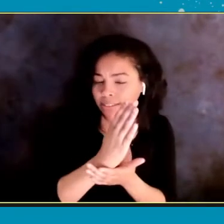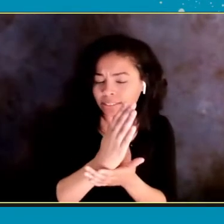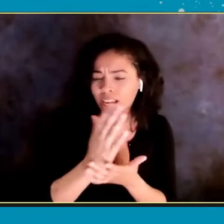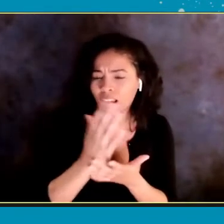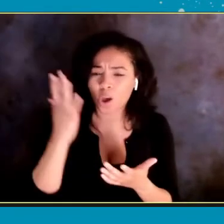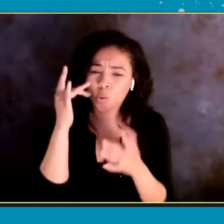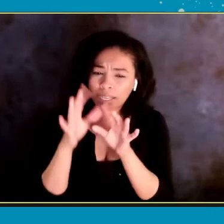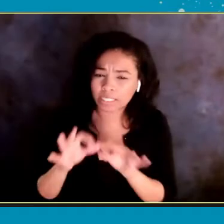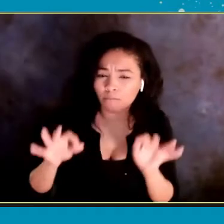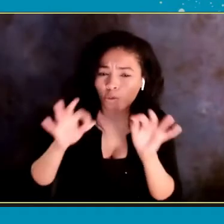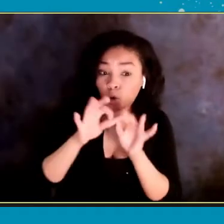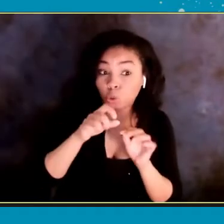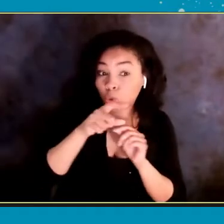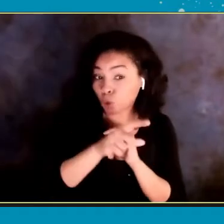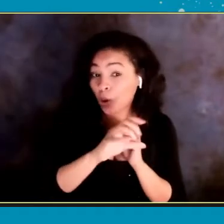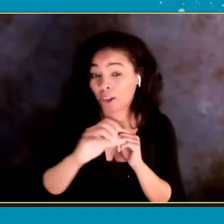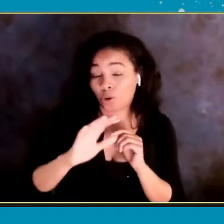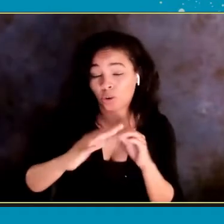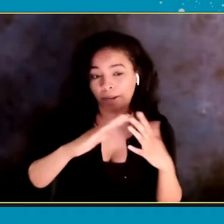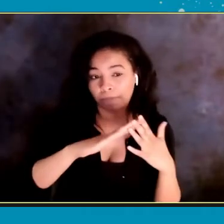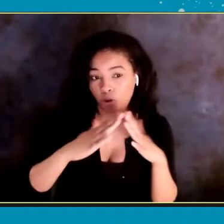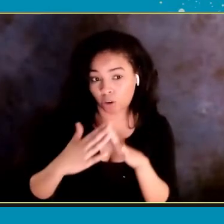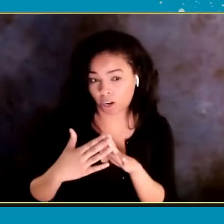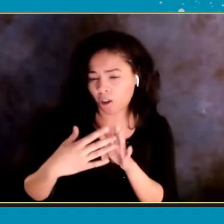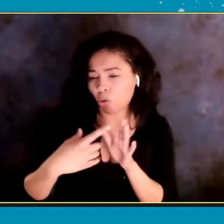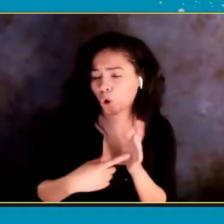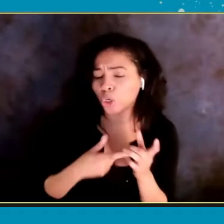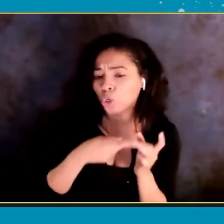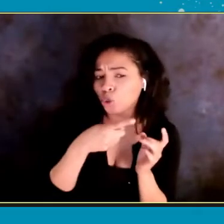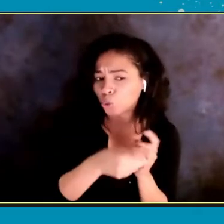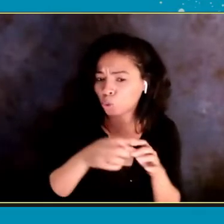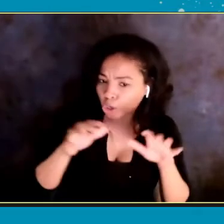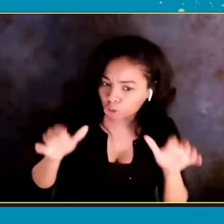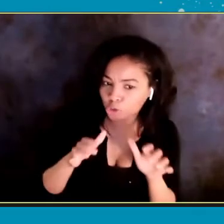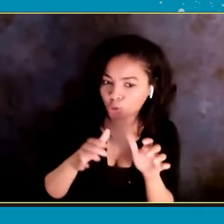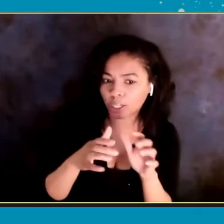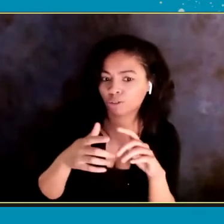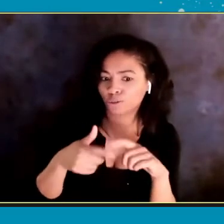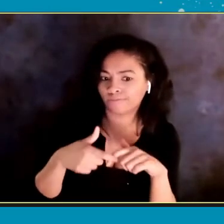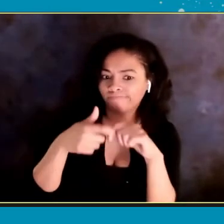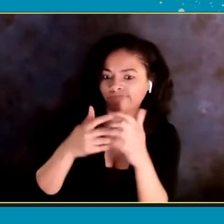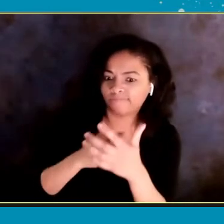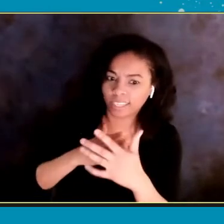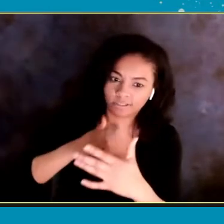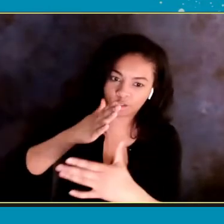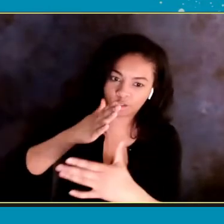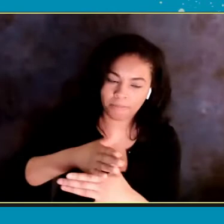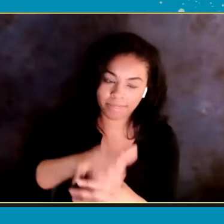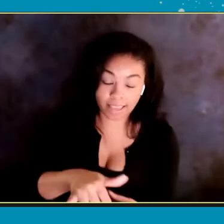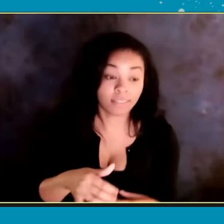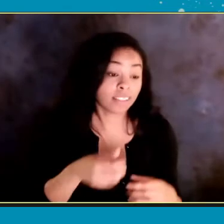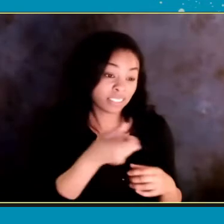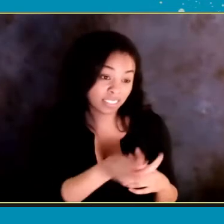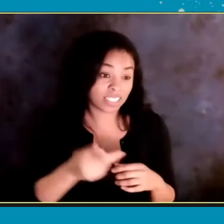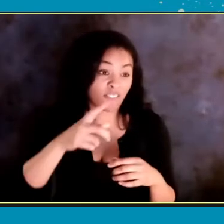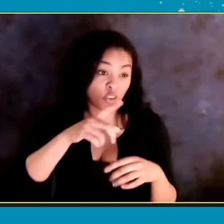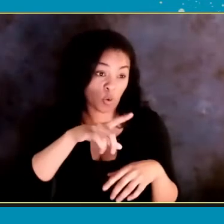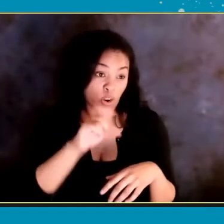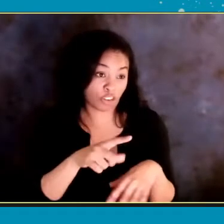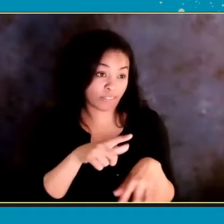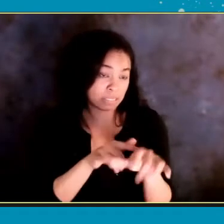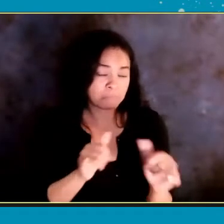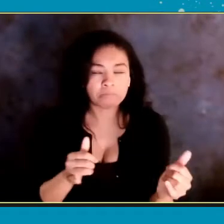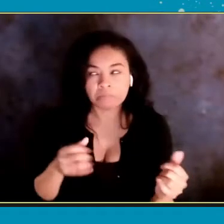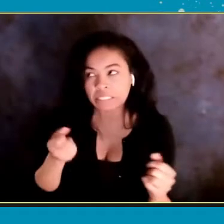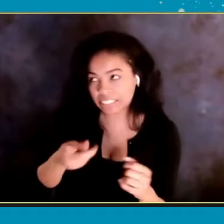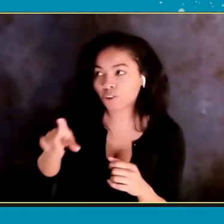your community, and what you're doing to stop it? So a lot of questions in one. Several questions, but I think we can manage them,